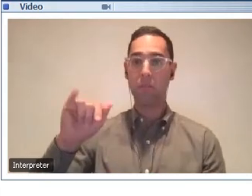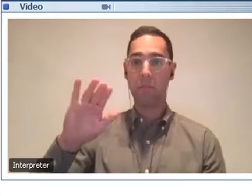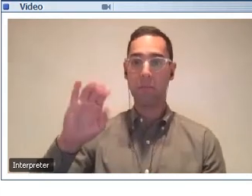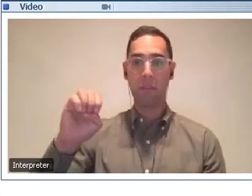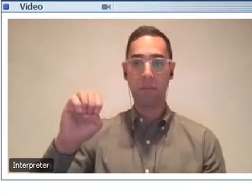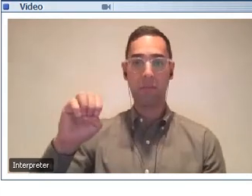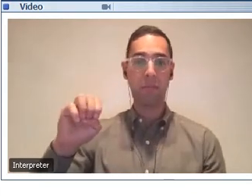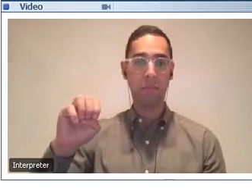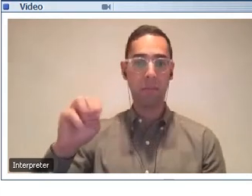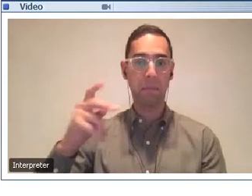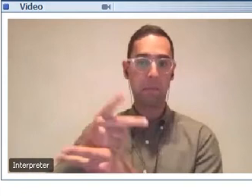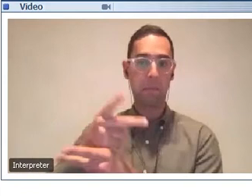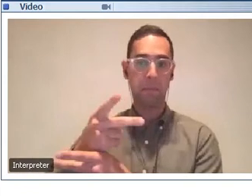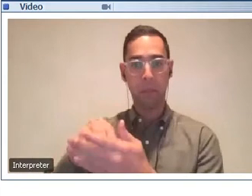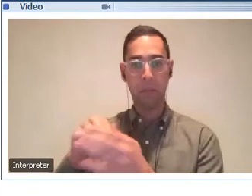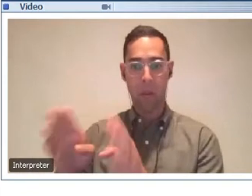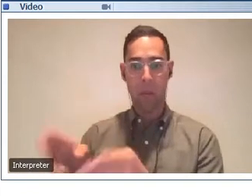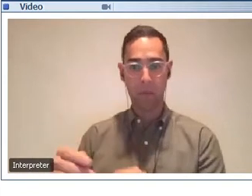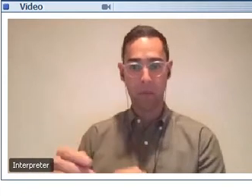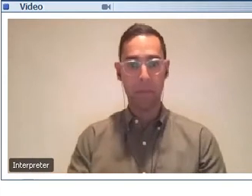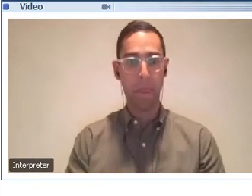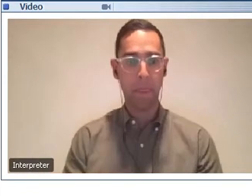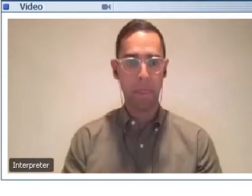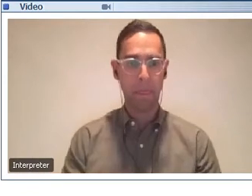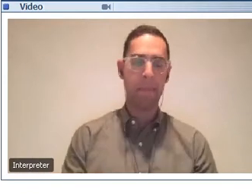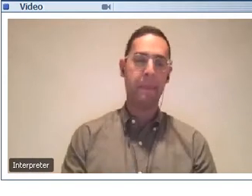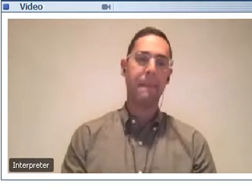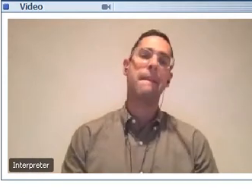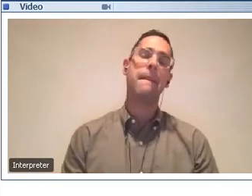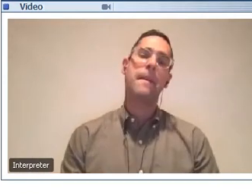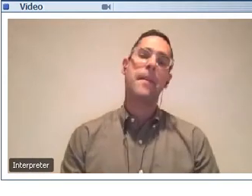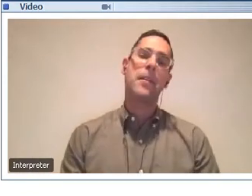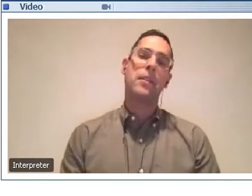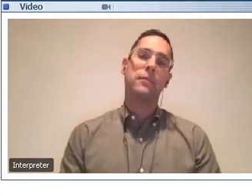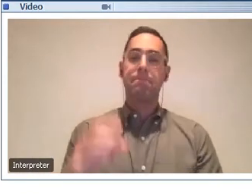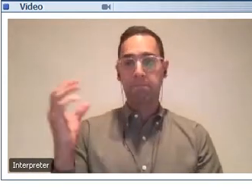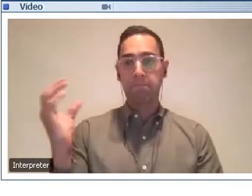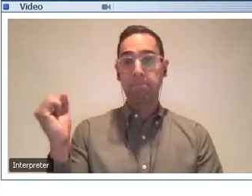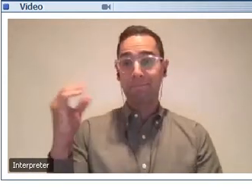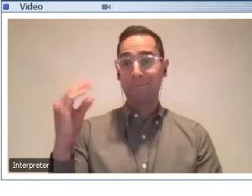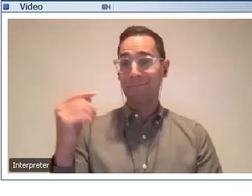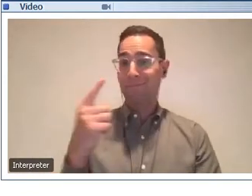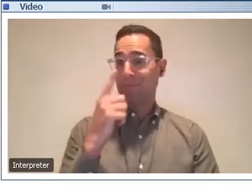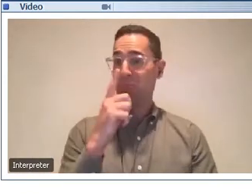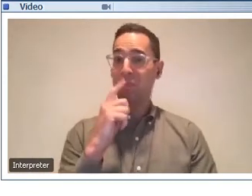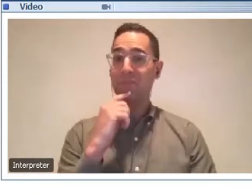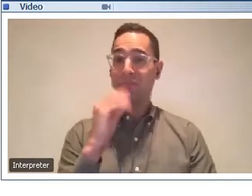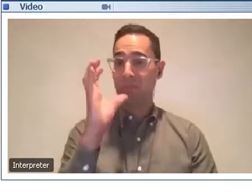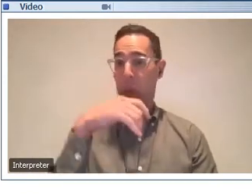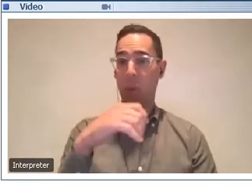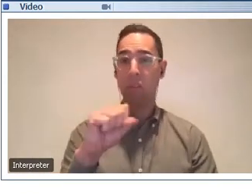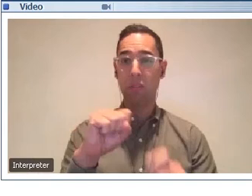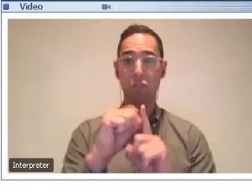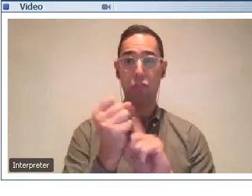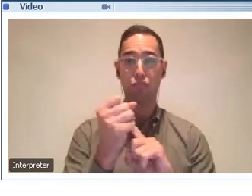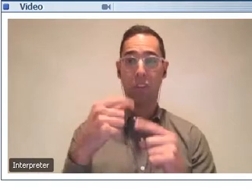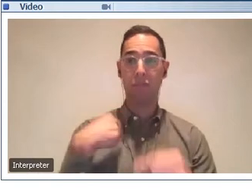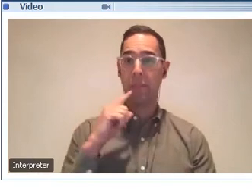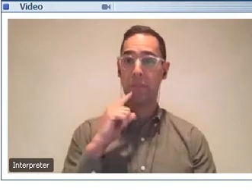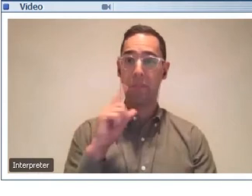slide. So I was in this really kind of unusual situation in my 20s. I was a